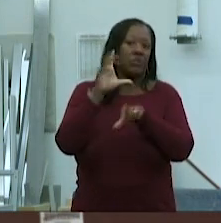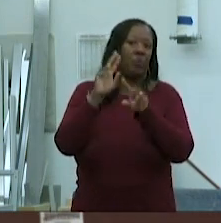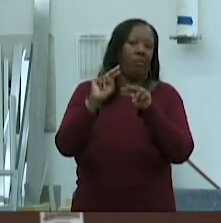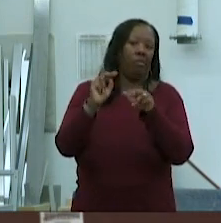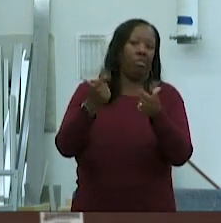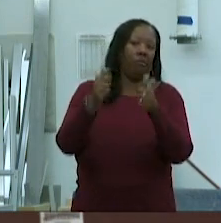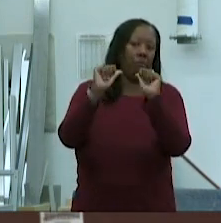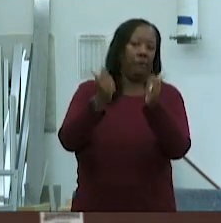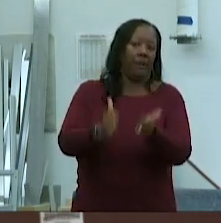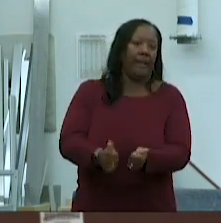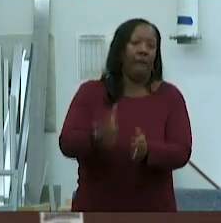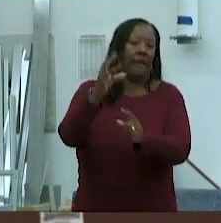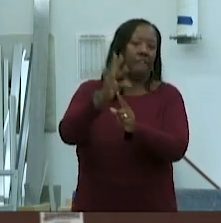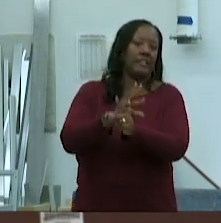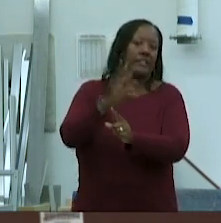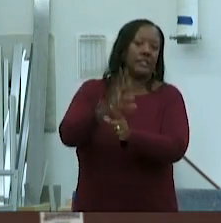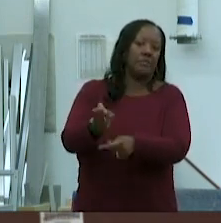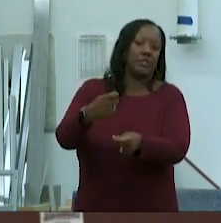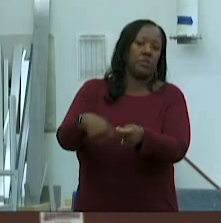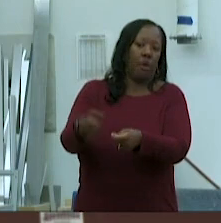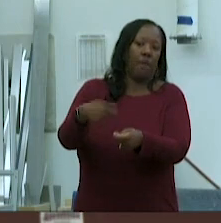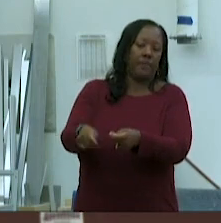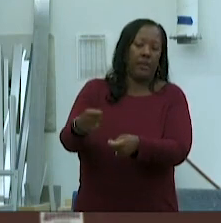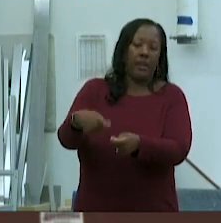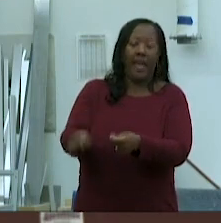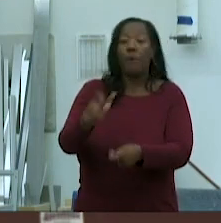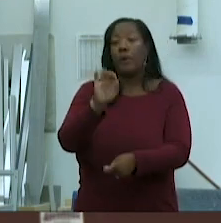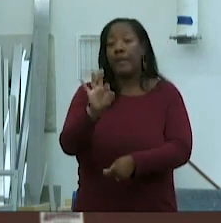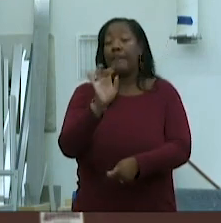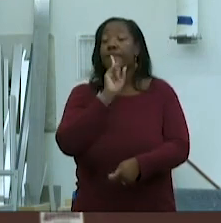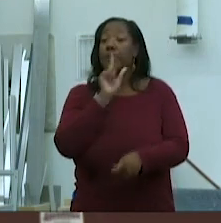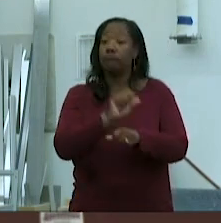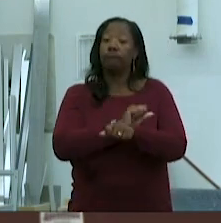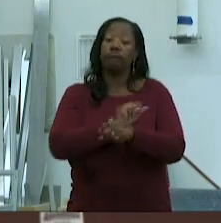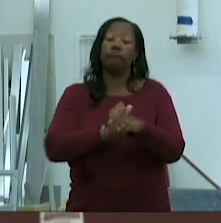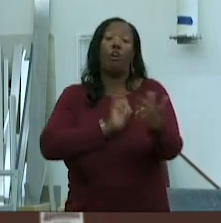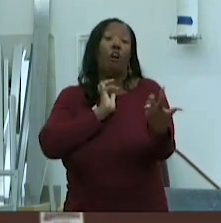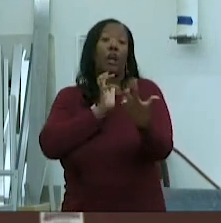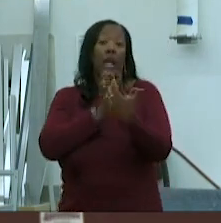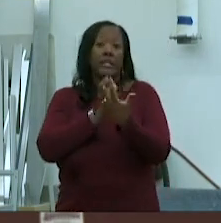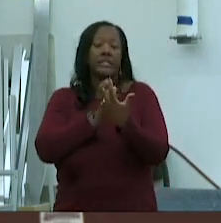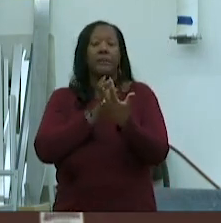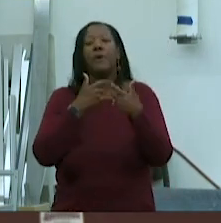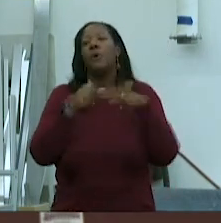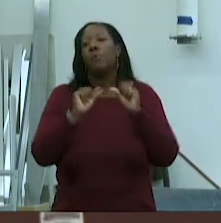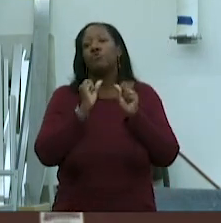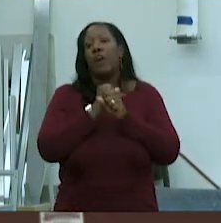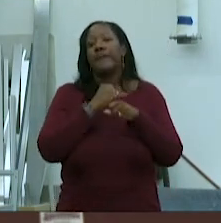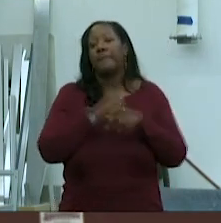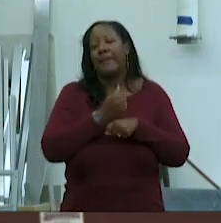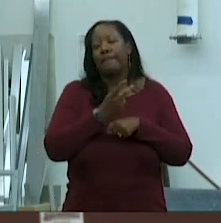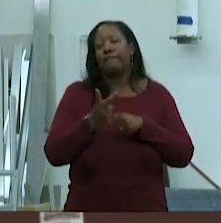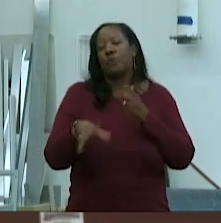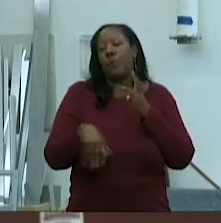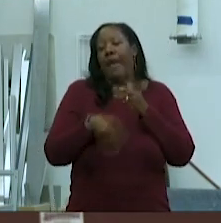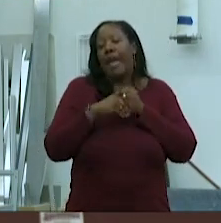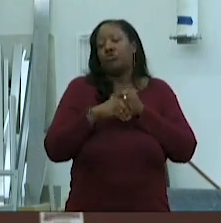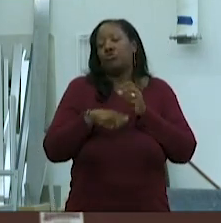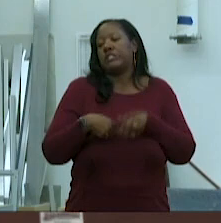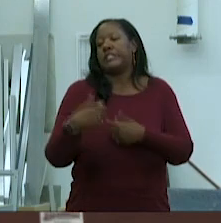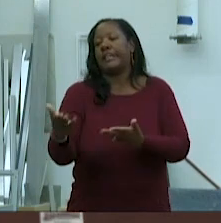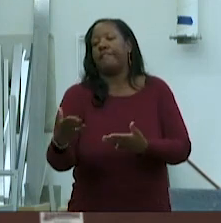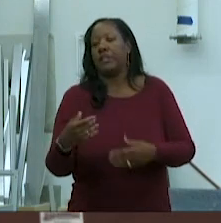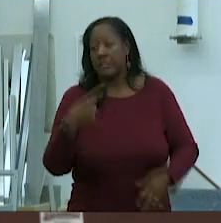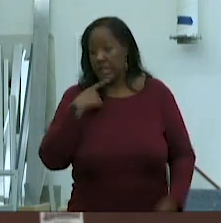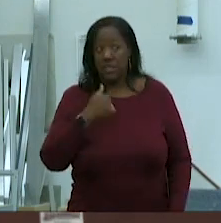6 months, swap it out, that kind of thing. Yeah, and like if it is a custom piece, we generally try to make a few extras to give to the client to be like, it's going to take us